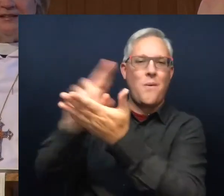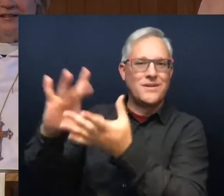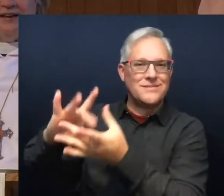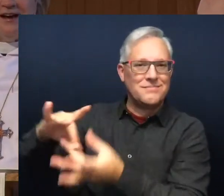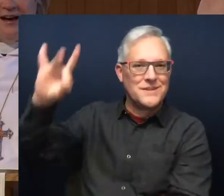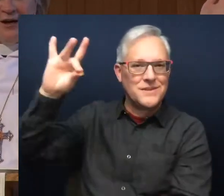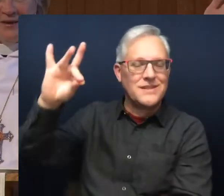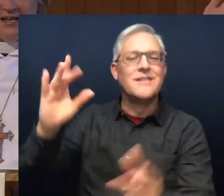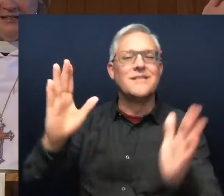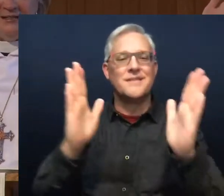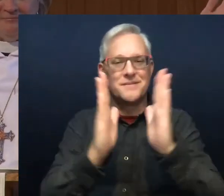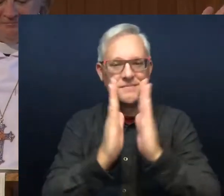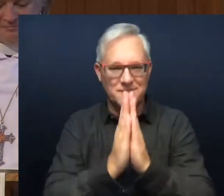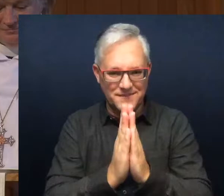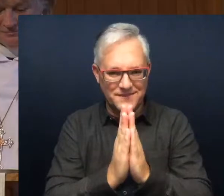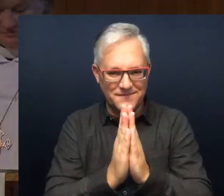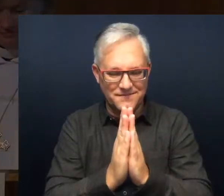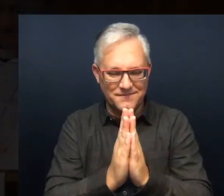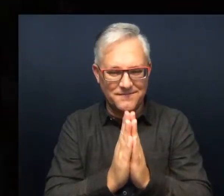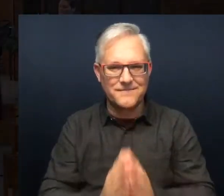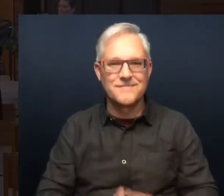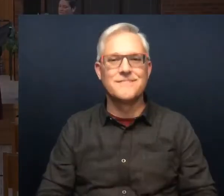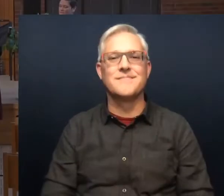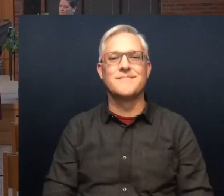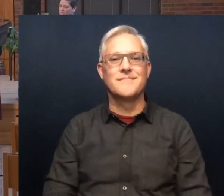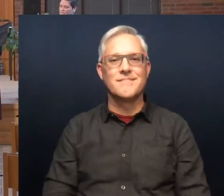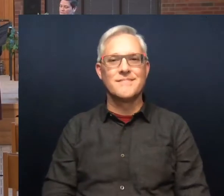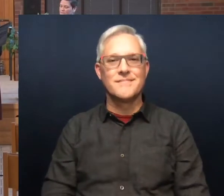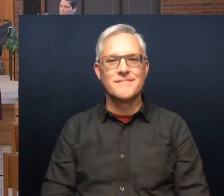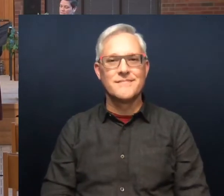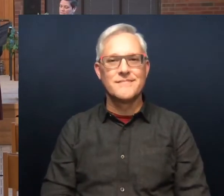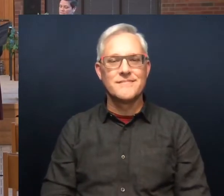Spirit. Amen.